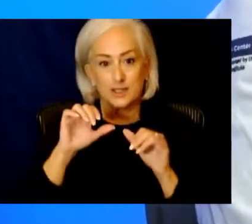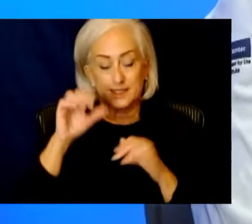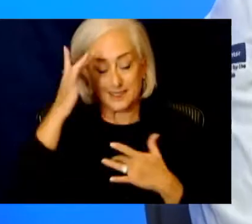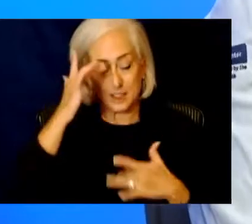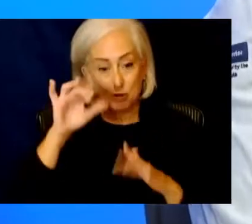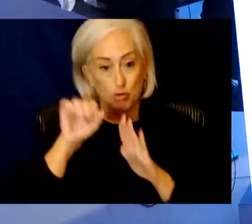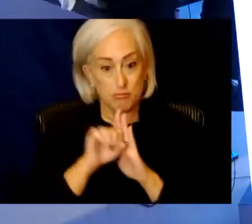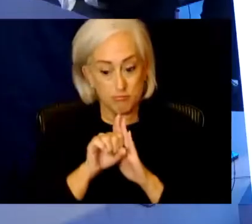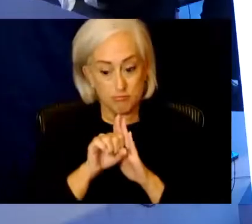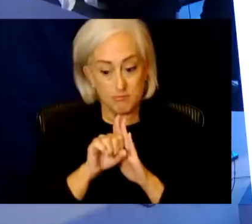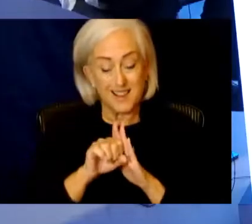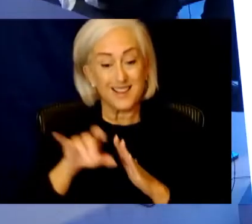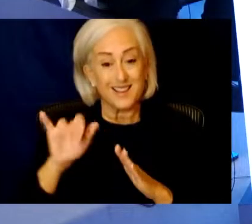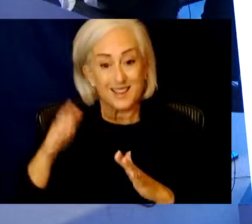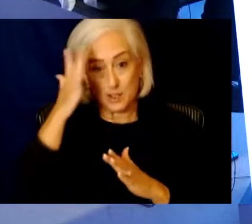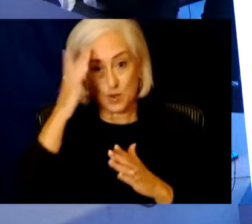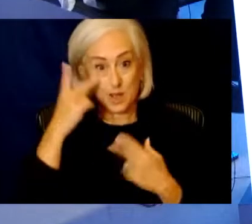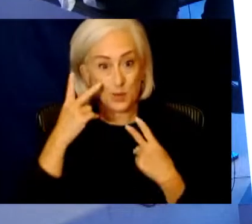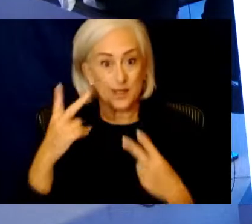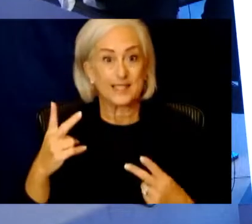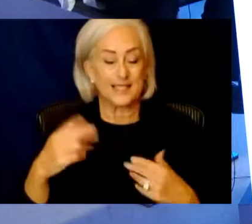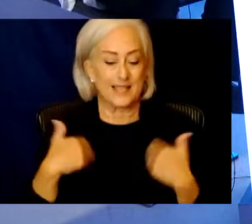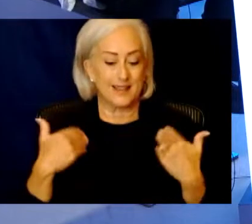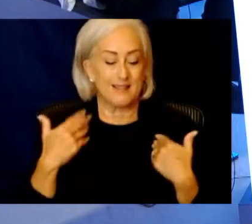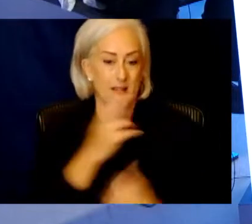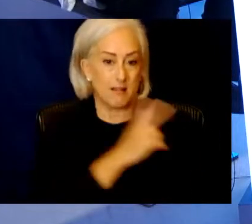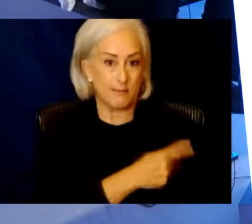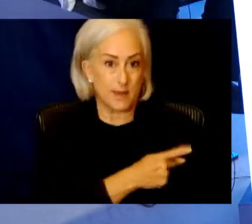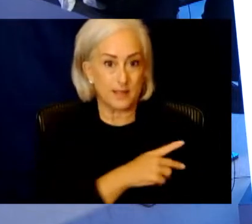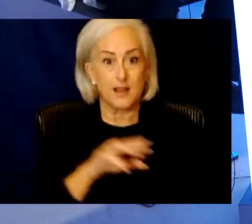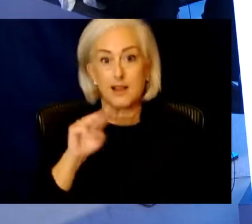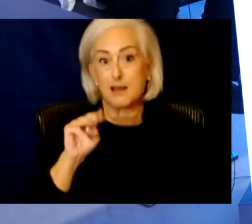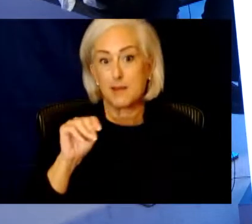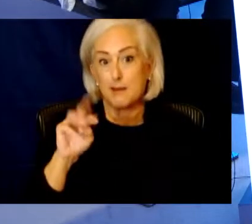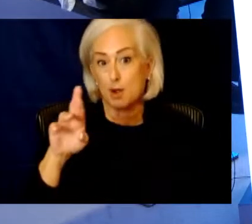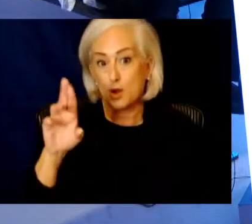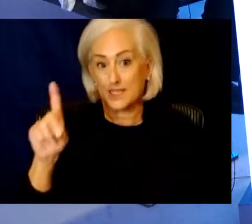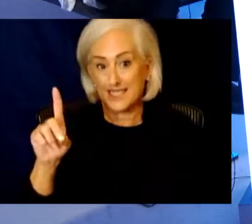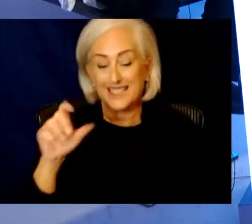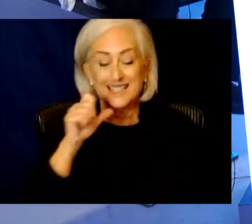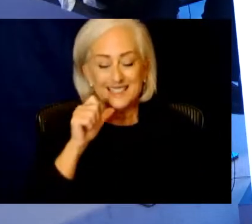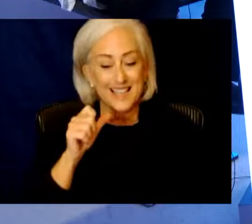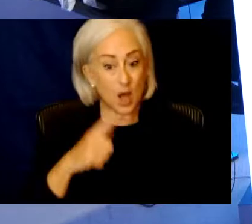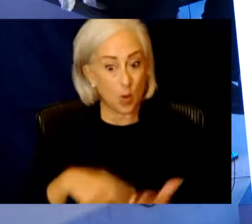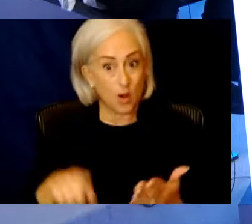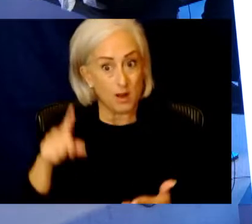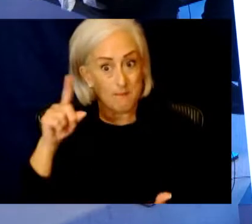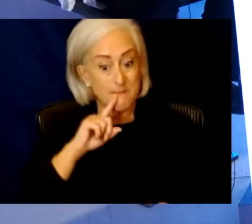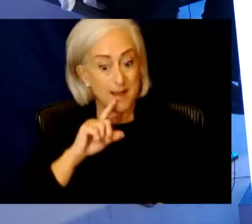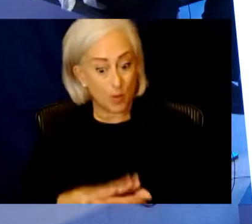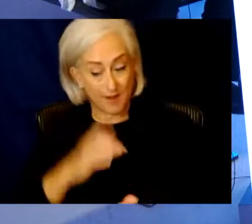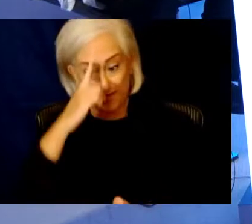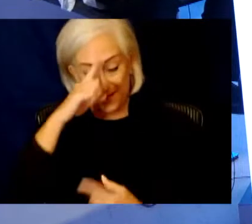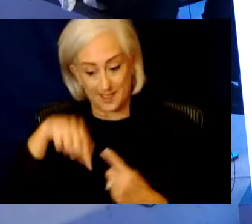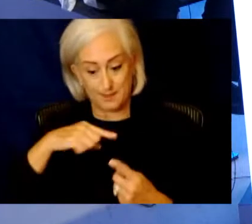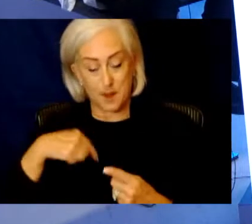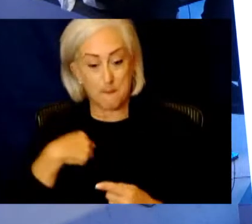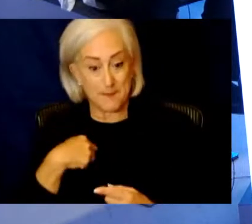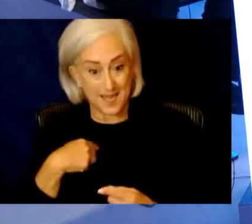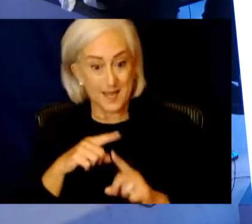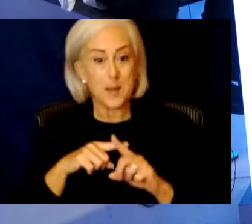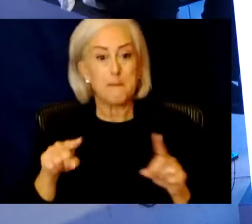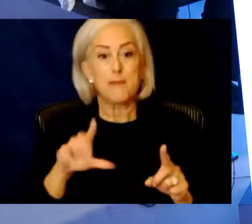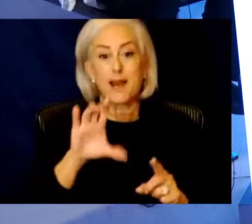So mismatch repair deficient is not what my wife thinks about me. It's actually a cancer center term around GI and